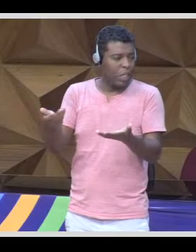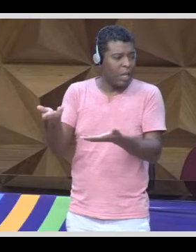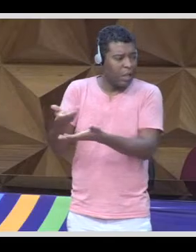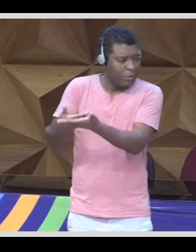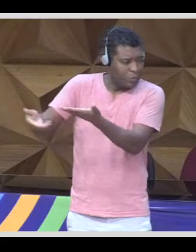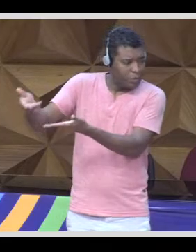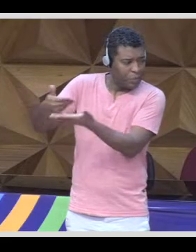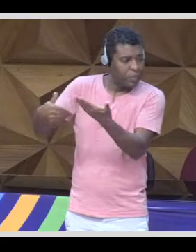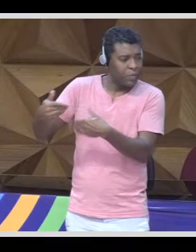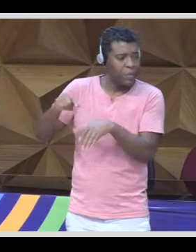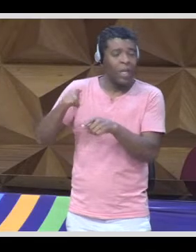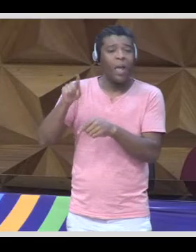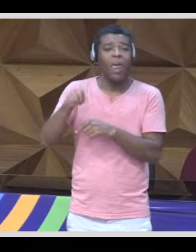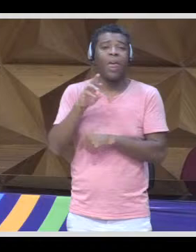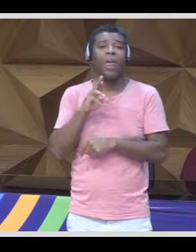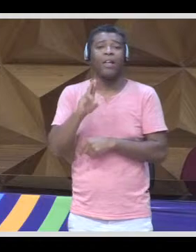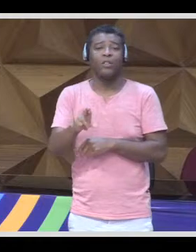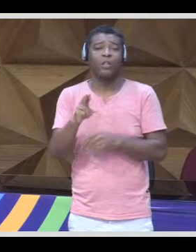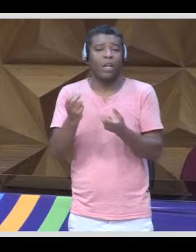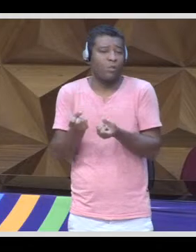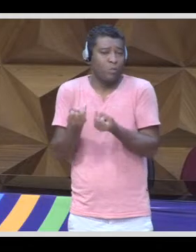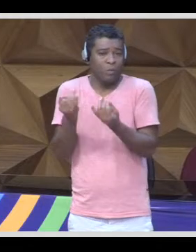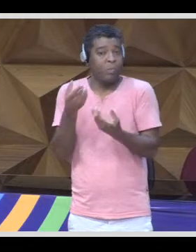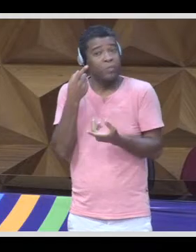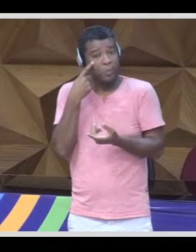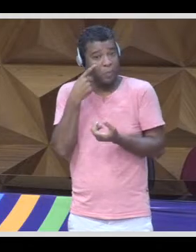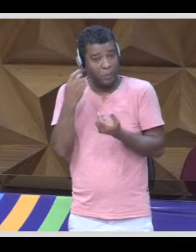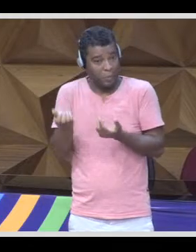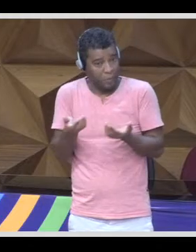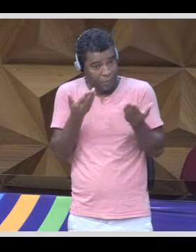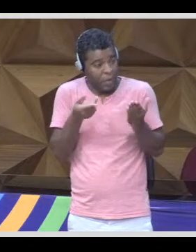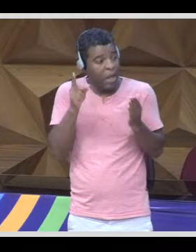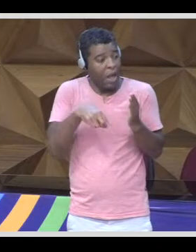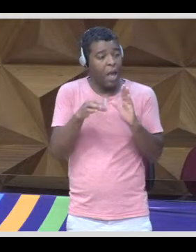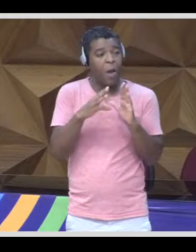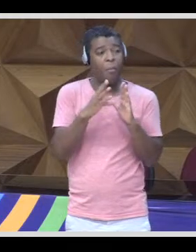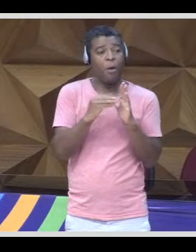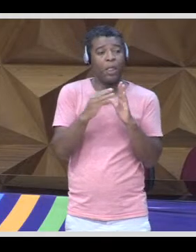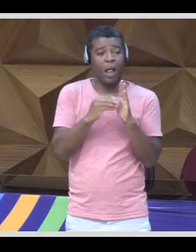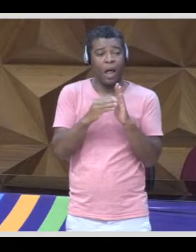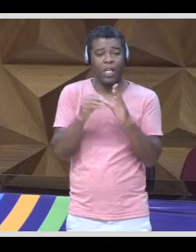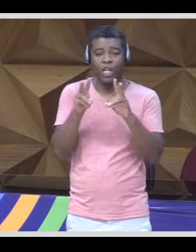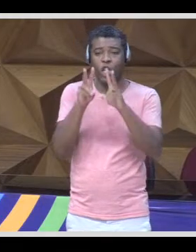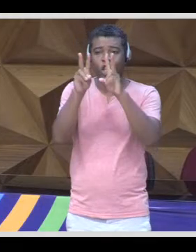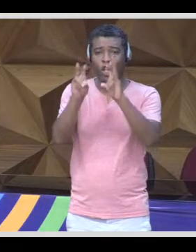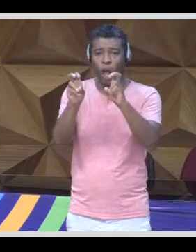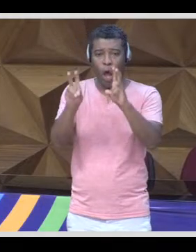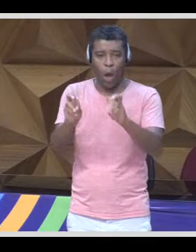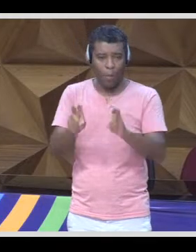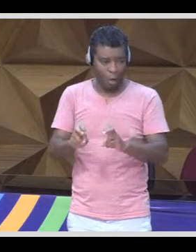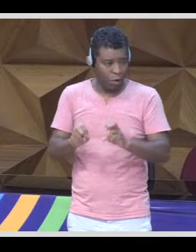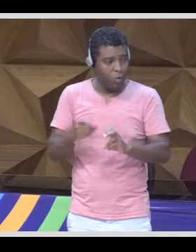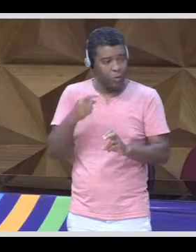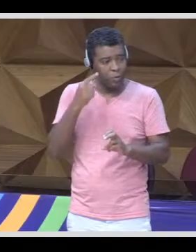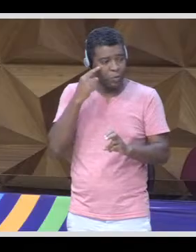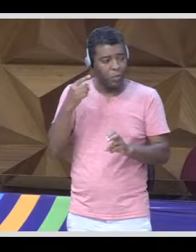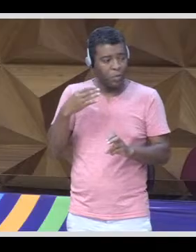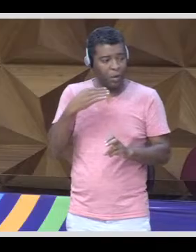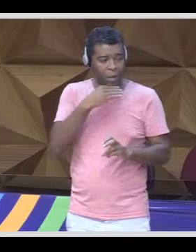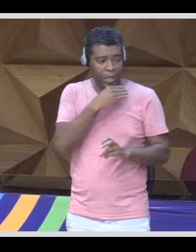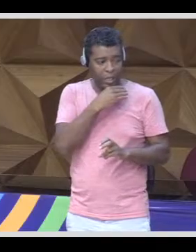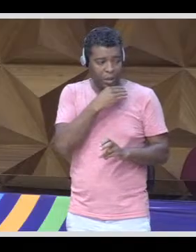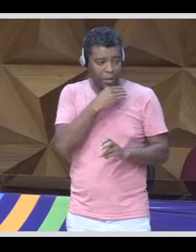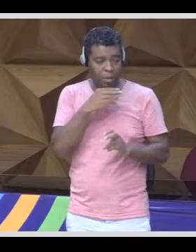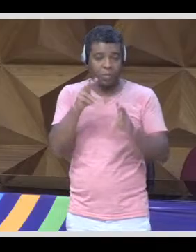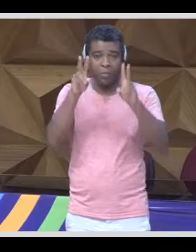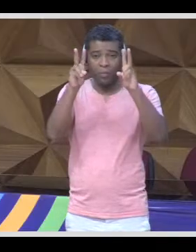is topic modeling. And what we show here are the top topics that we identify in the